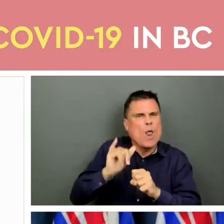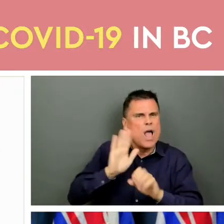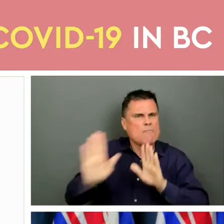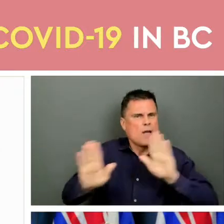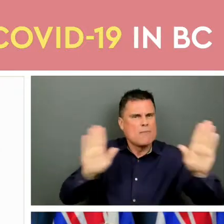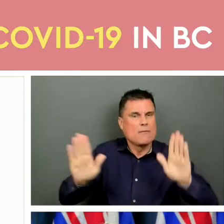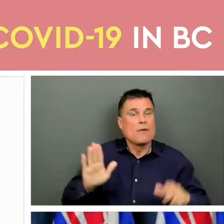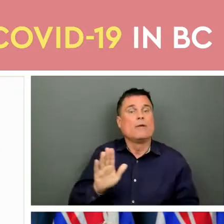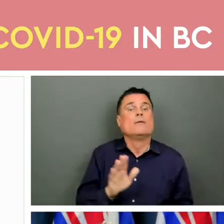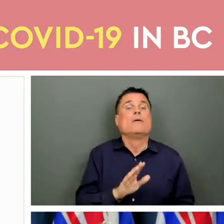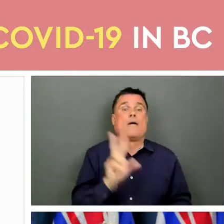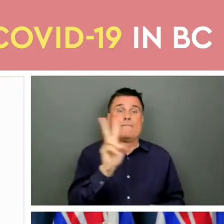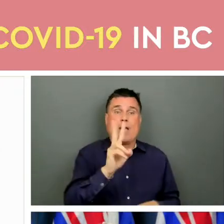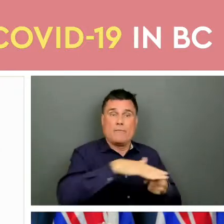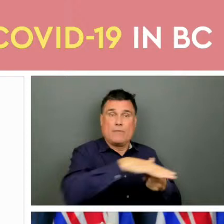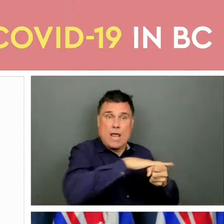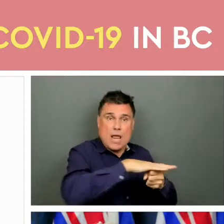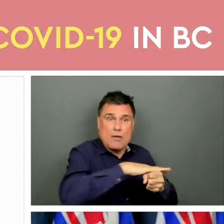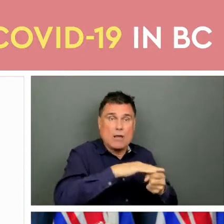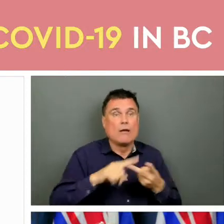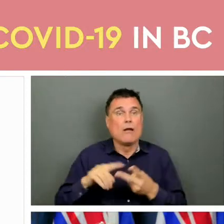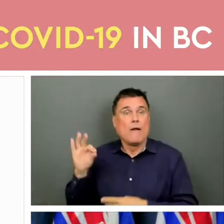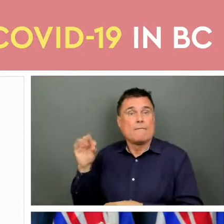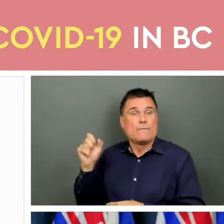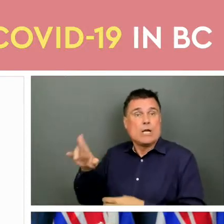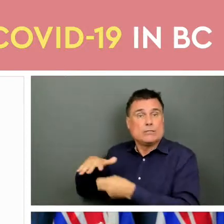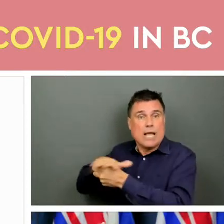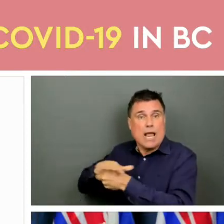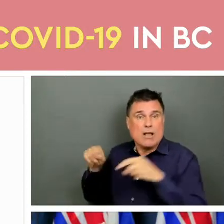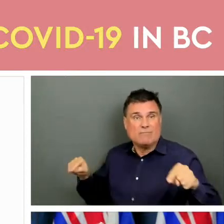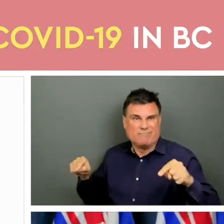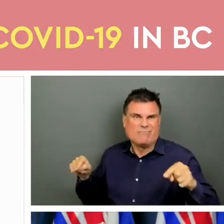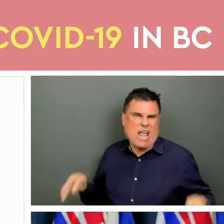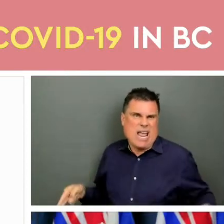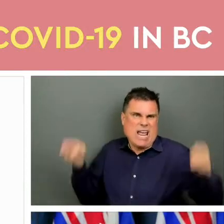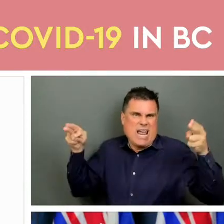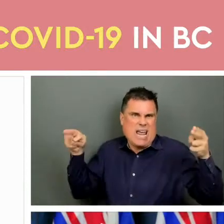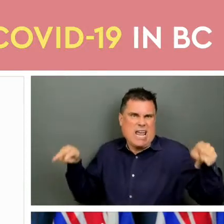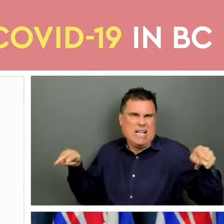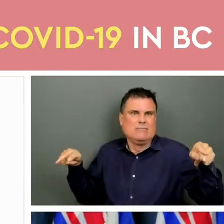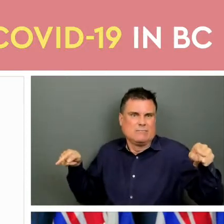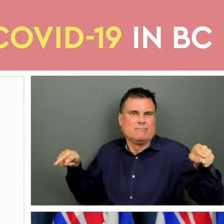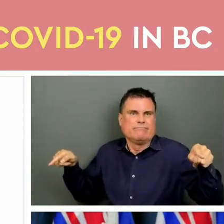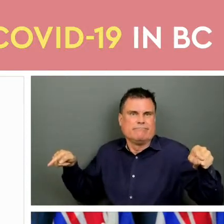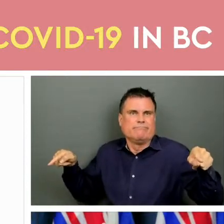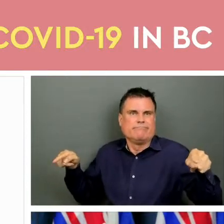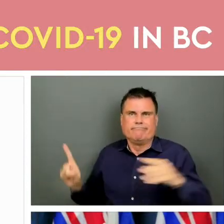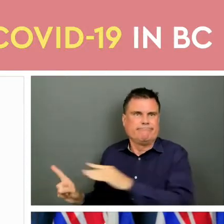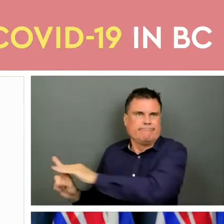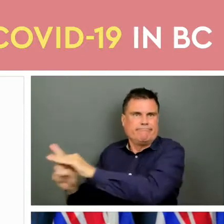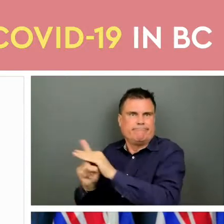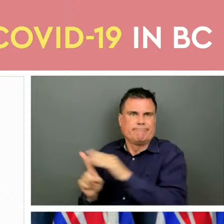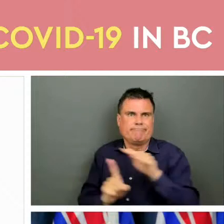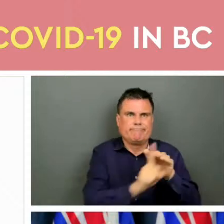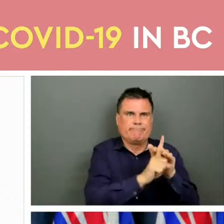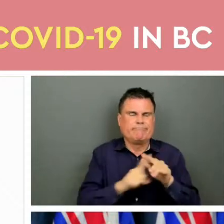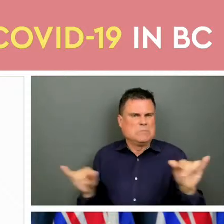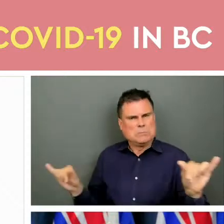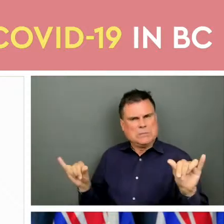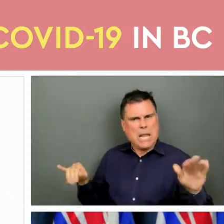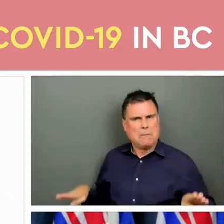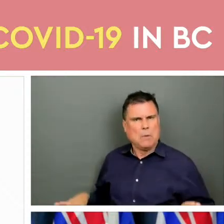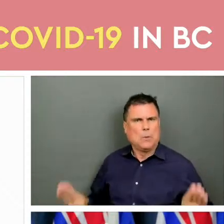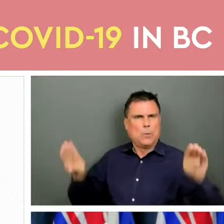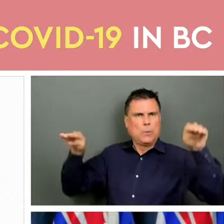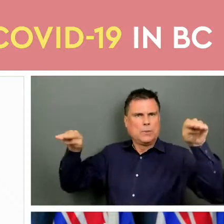the majority of the cases and the highest case rates have been, have had a similar bimodal